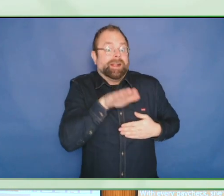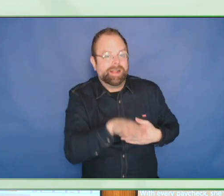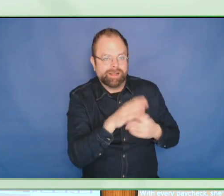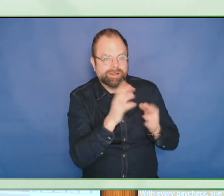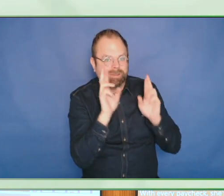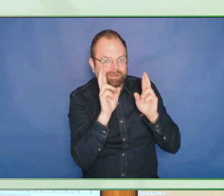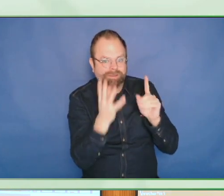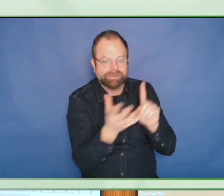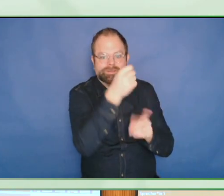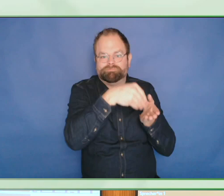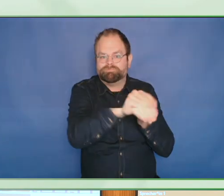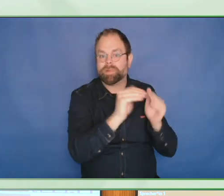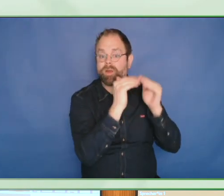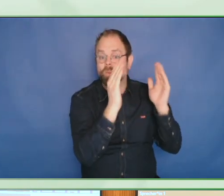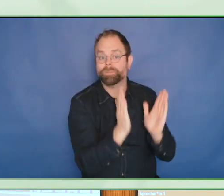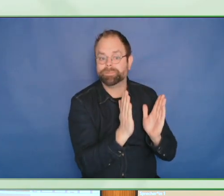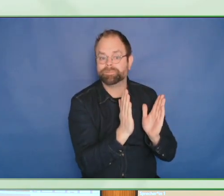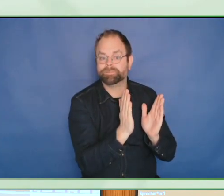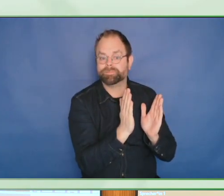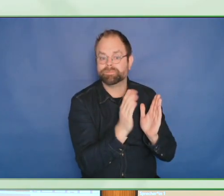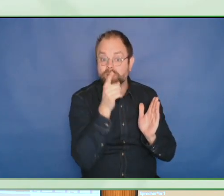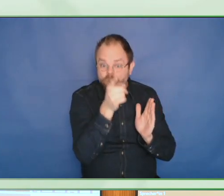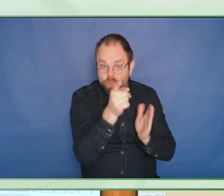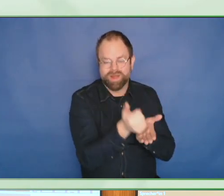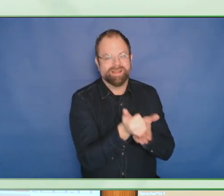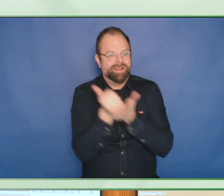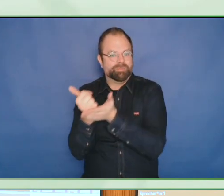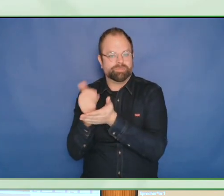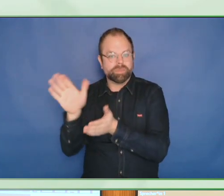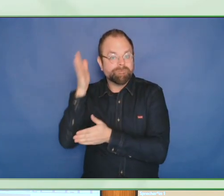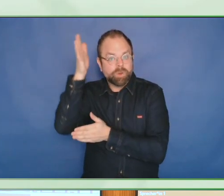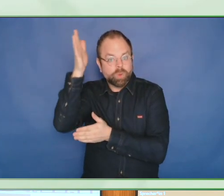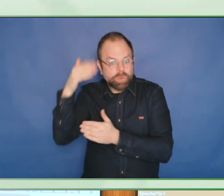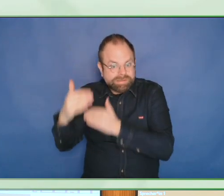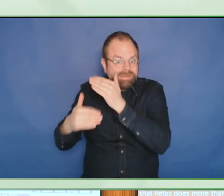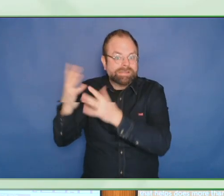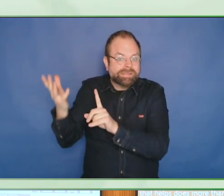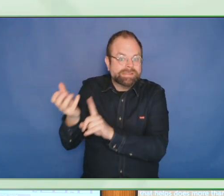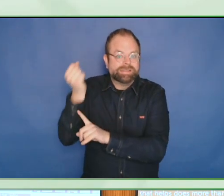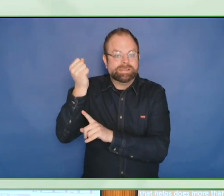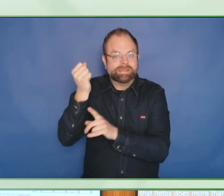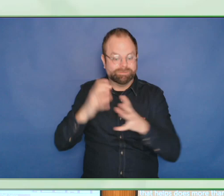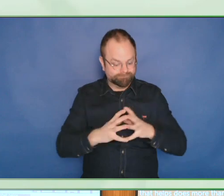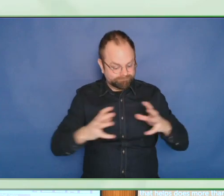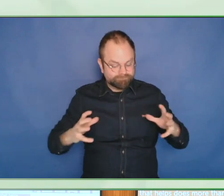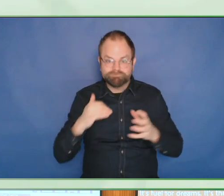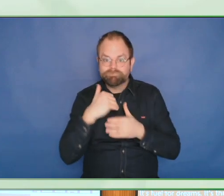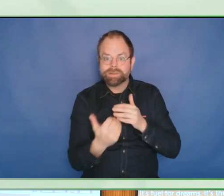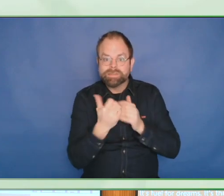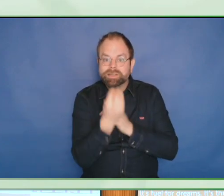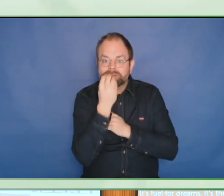that helps does more than feed bellies. It's fuel for dreams. Esta es para mi casa. Join the movement.